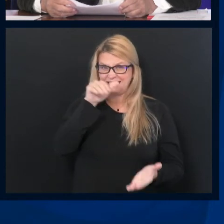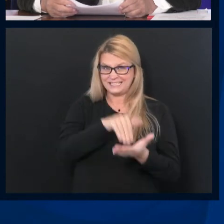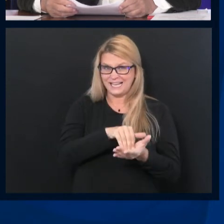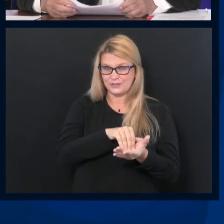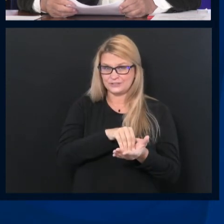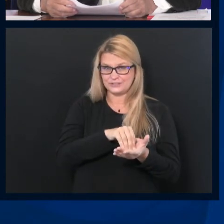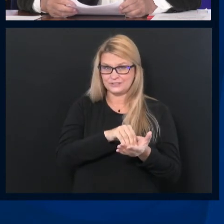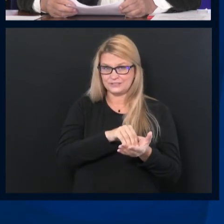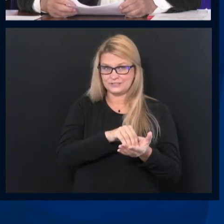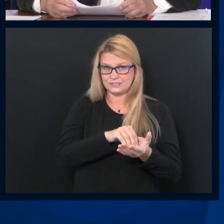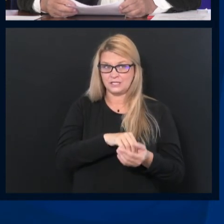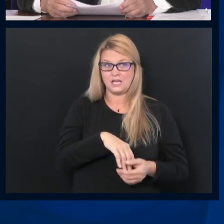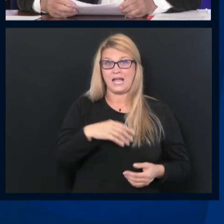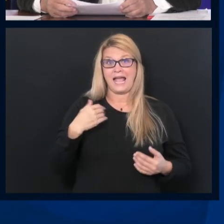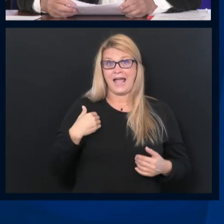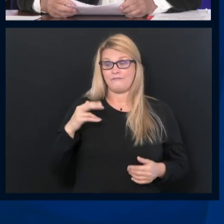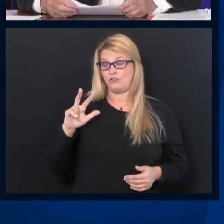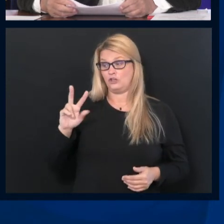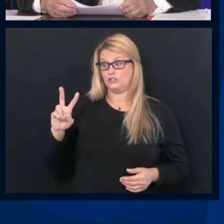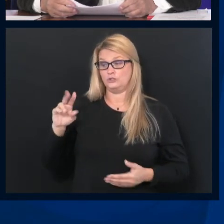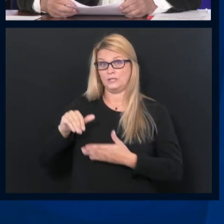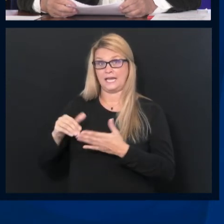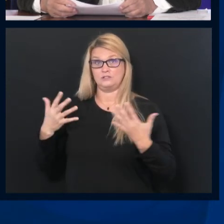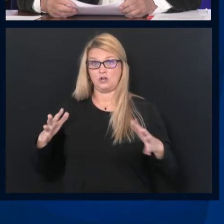with 32,000 being recovered.